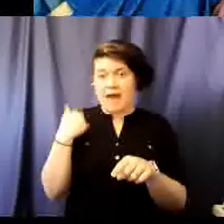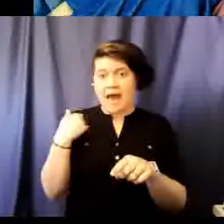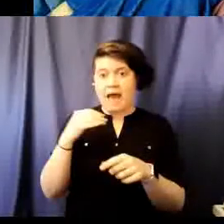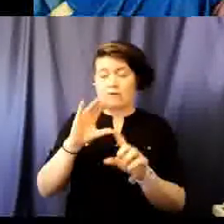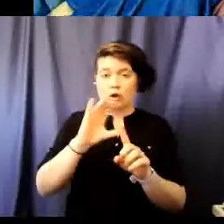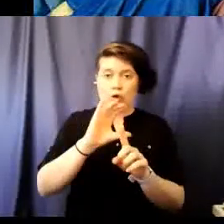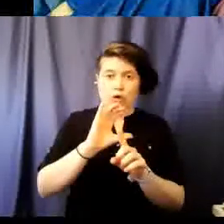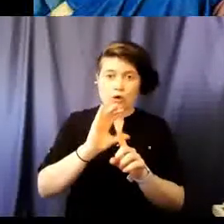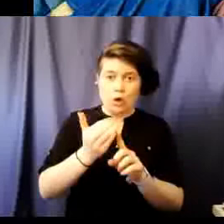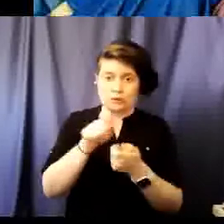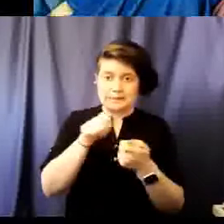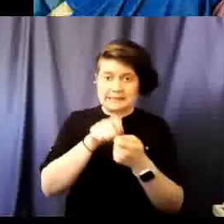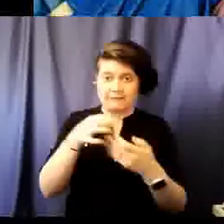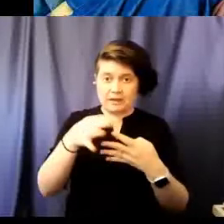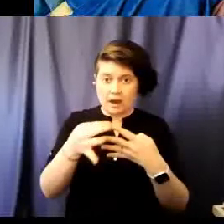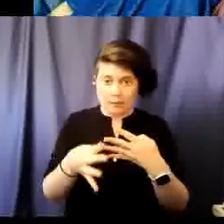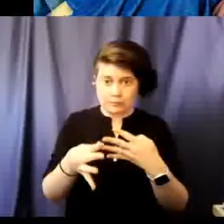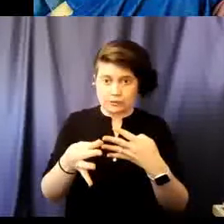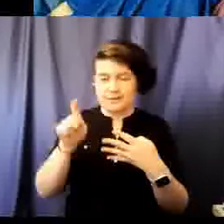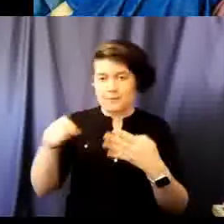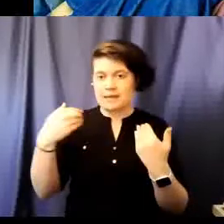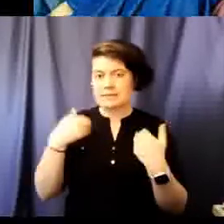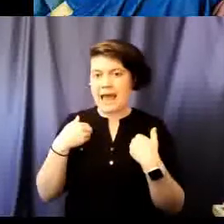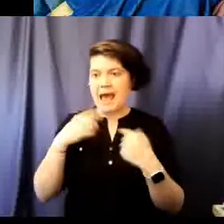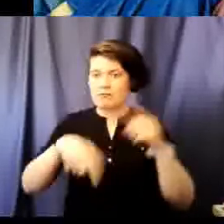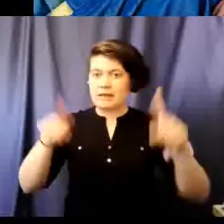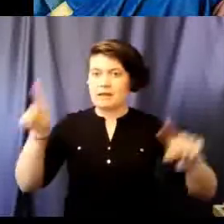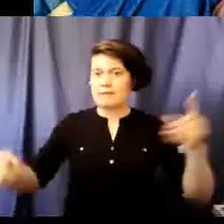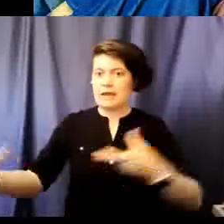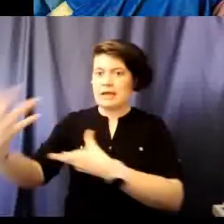options, there needs to be inclusive ones as well.